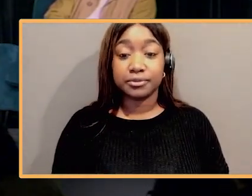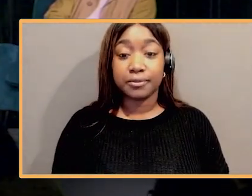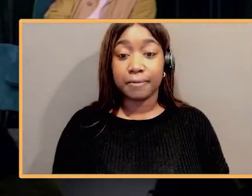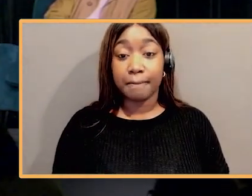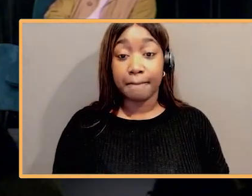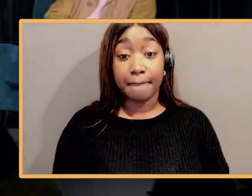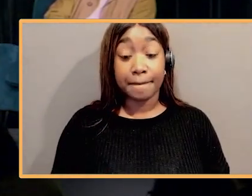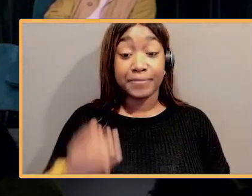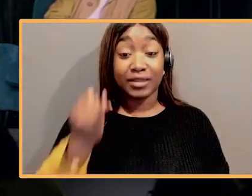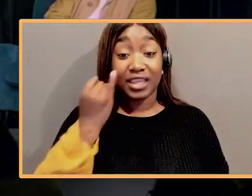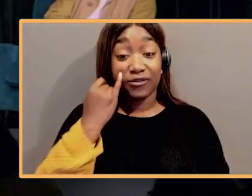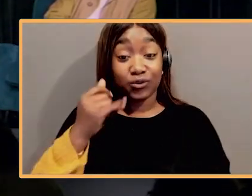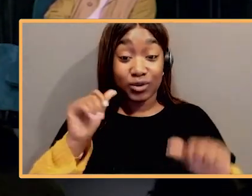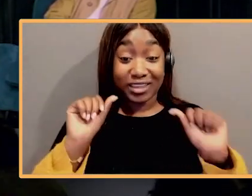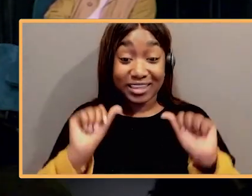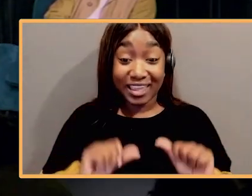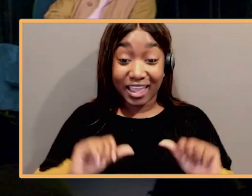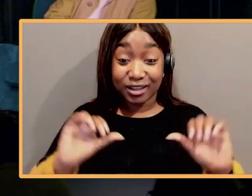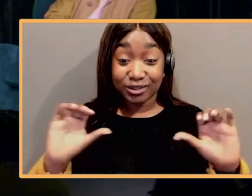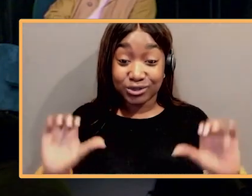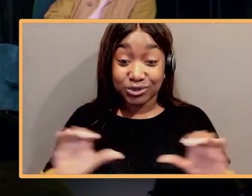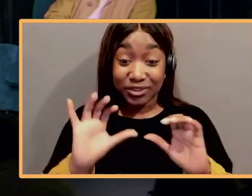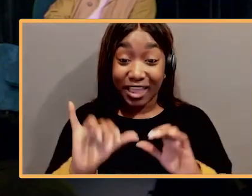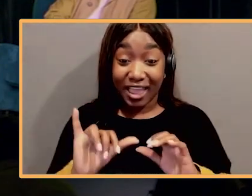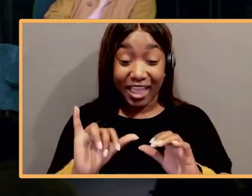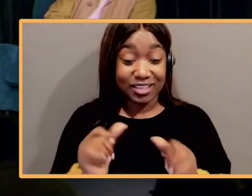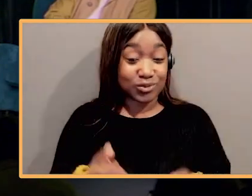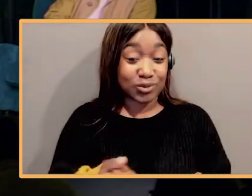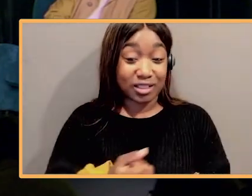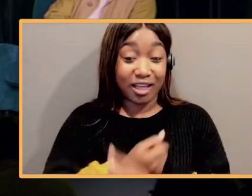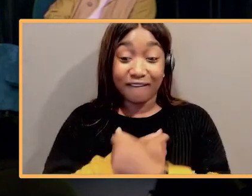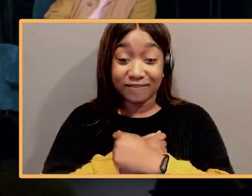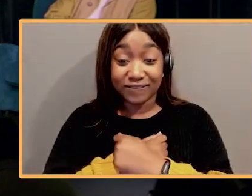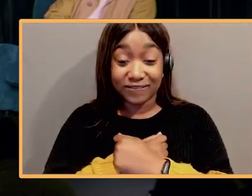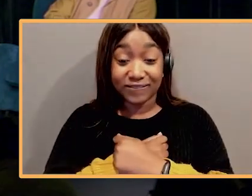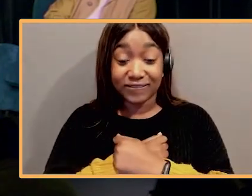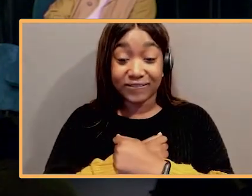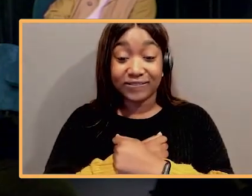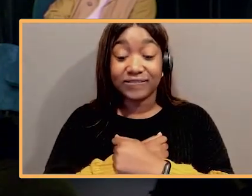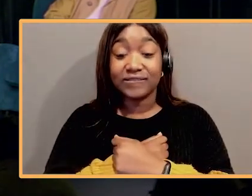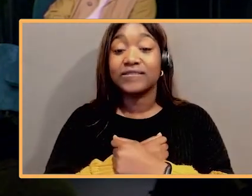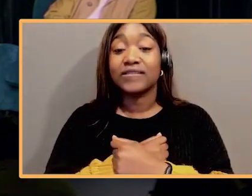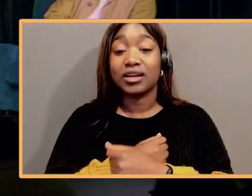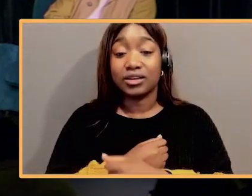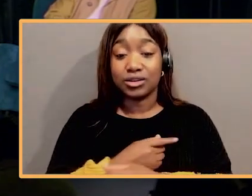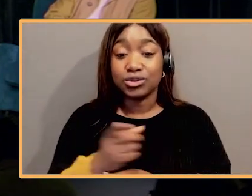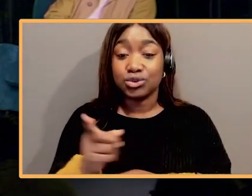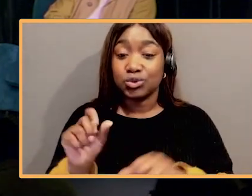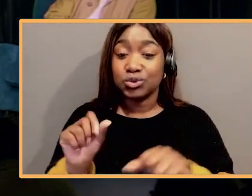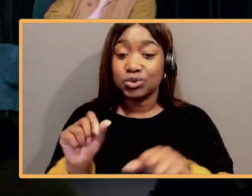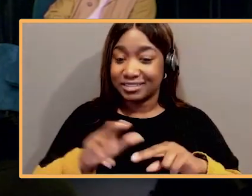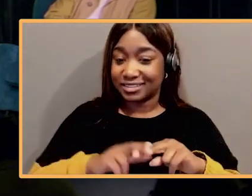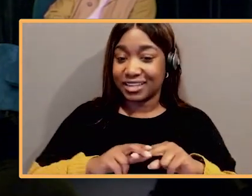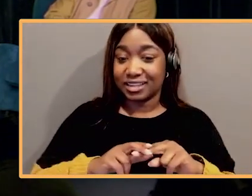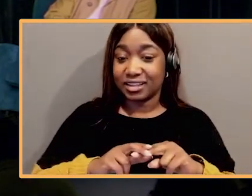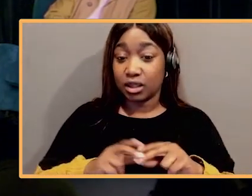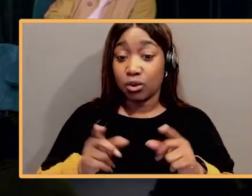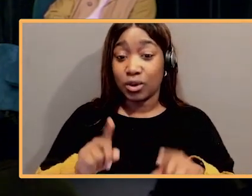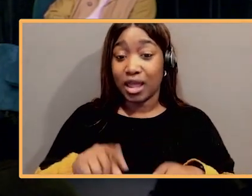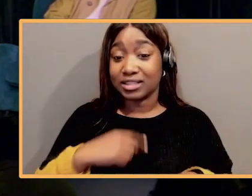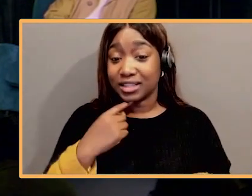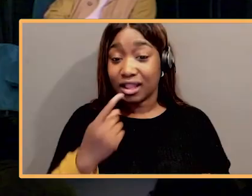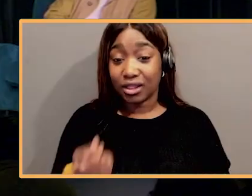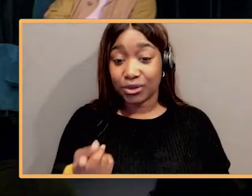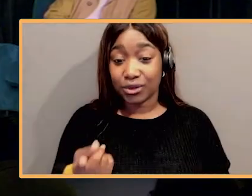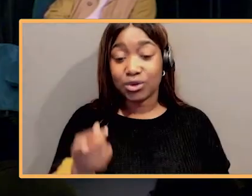But if we can do that, if we can love, then you can sit when I tell you,